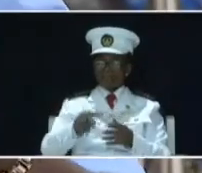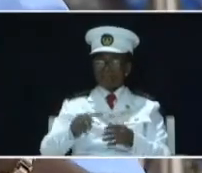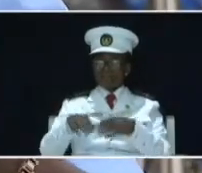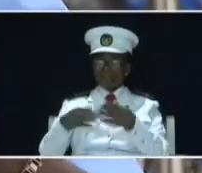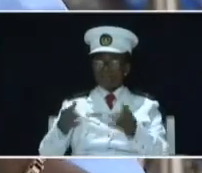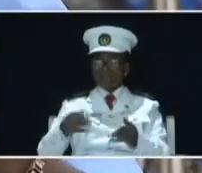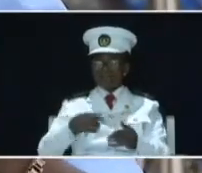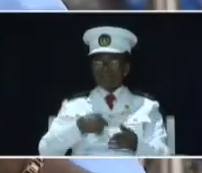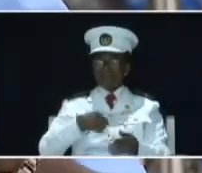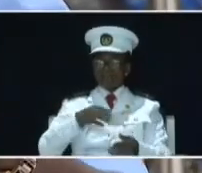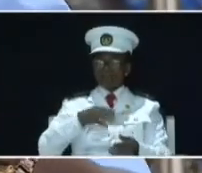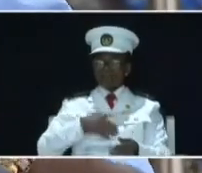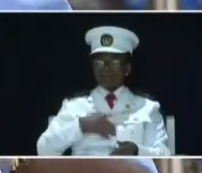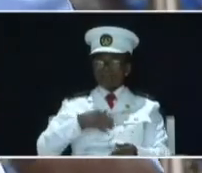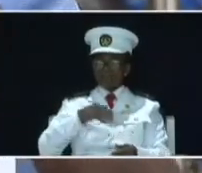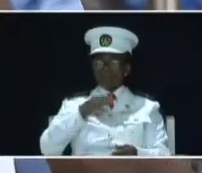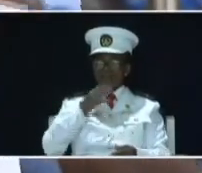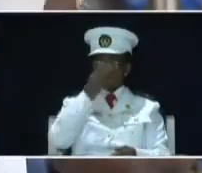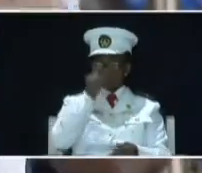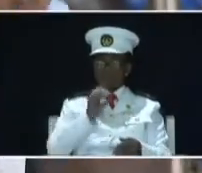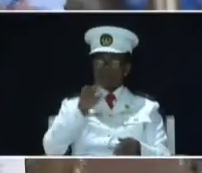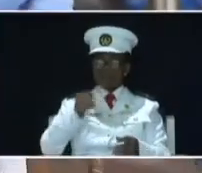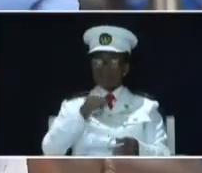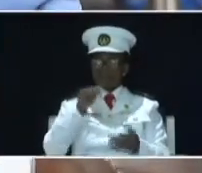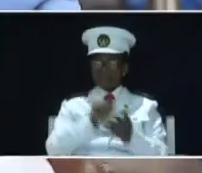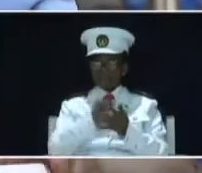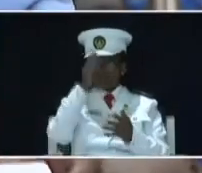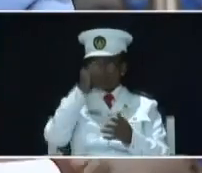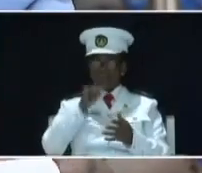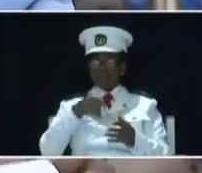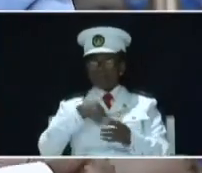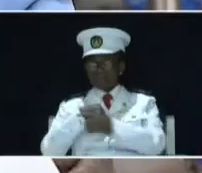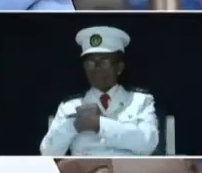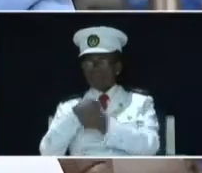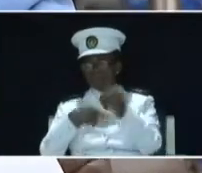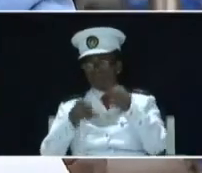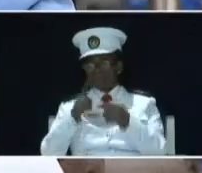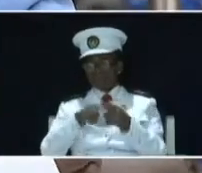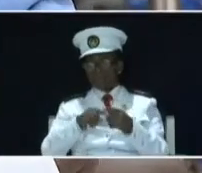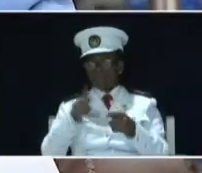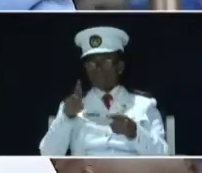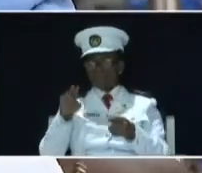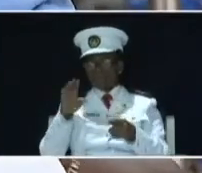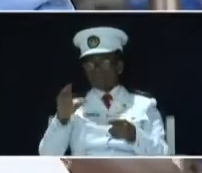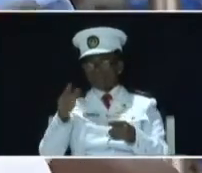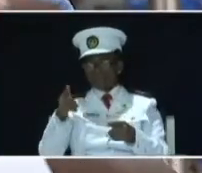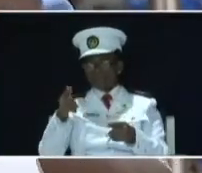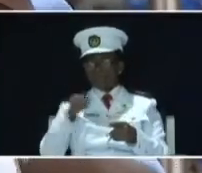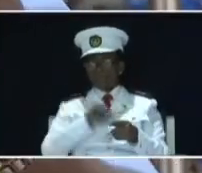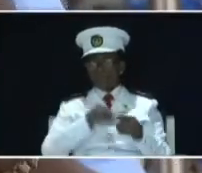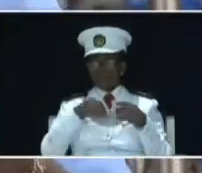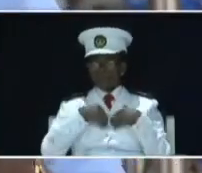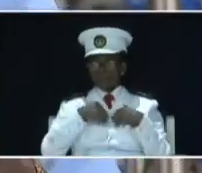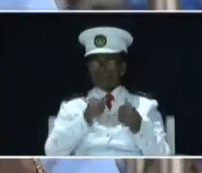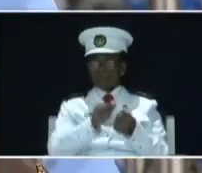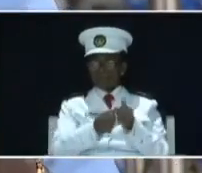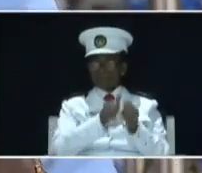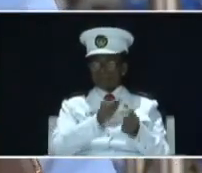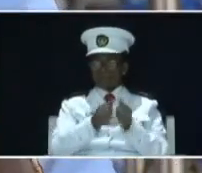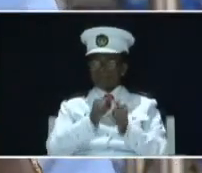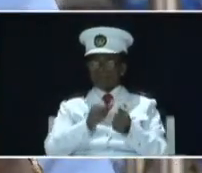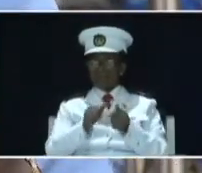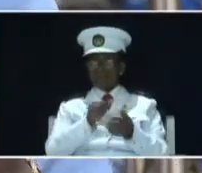because that's how I came to the Redeemed Christian Church of God. I had a problem that